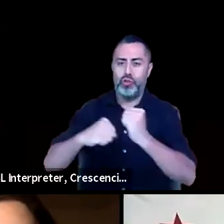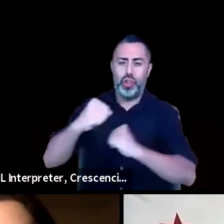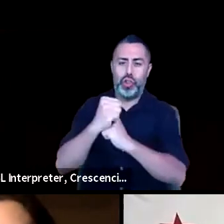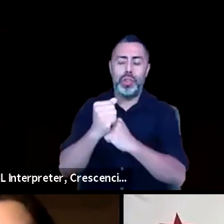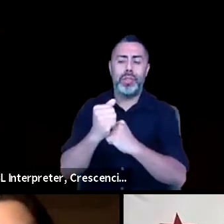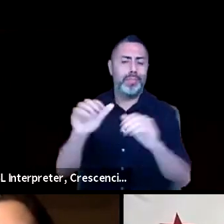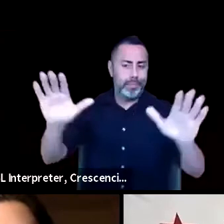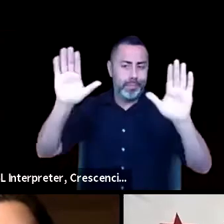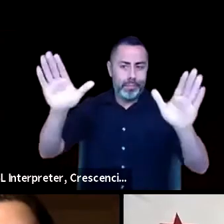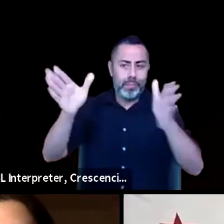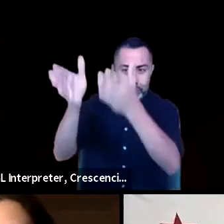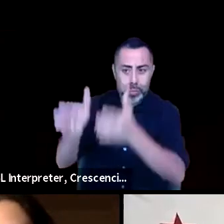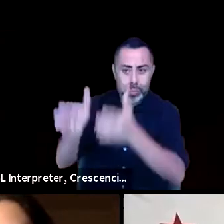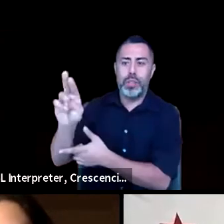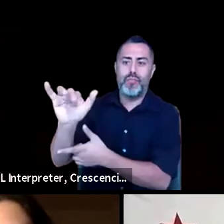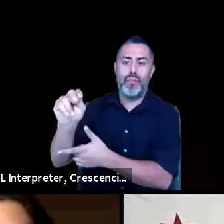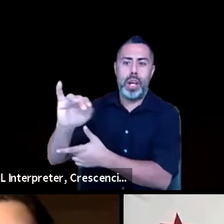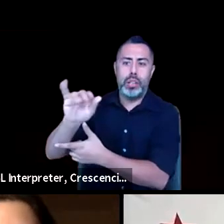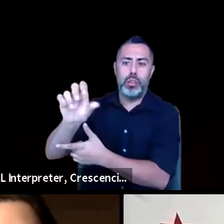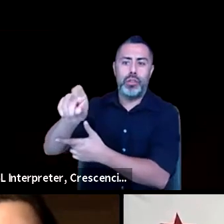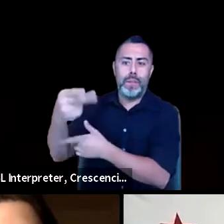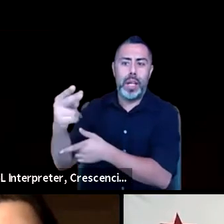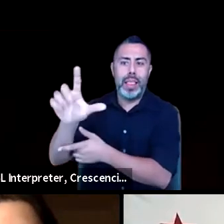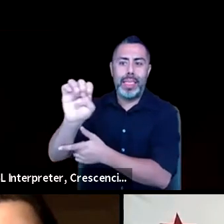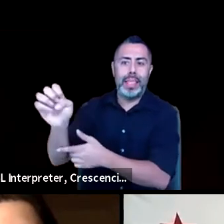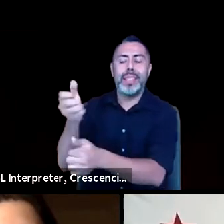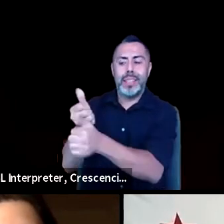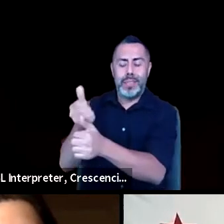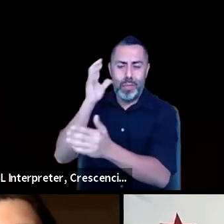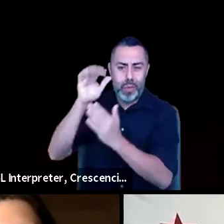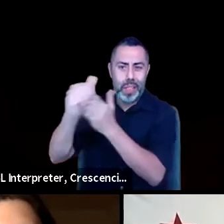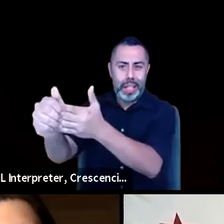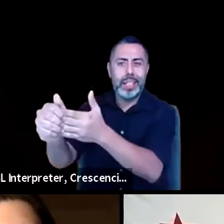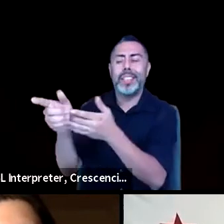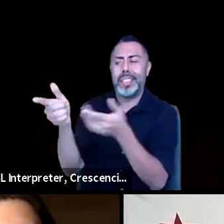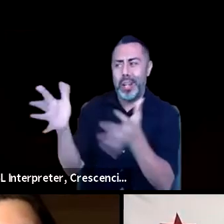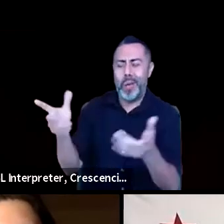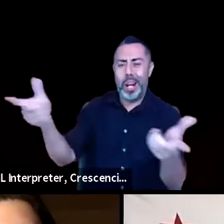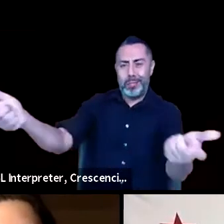Lee, and he's brought together some really smart thinkers to help us navigate these waters.